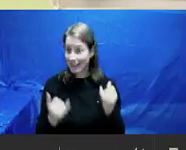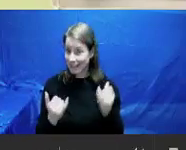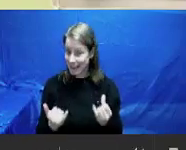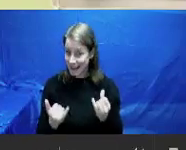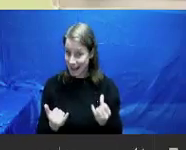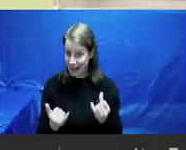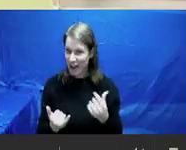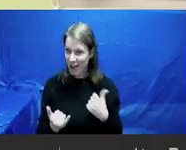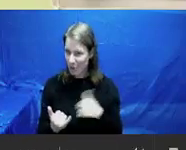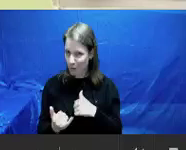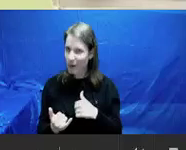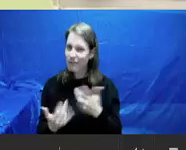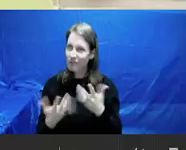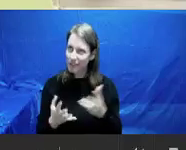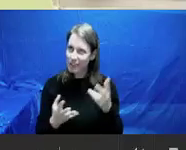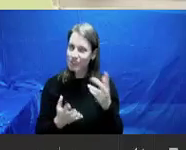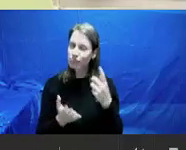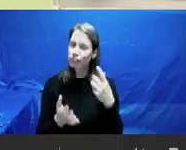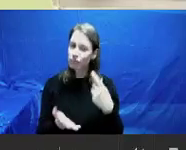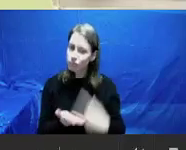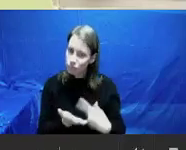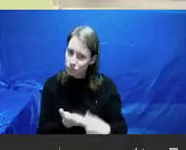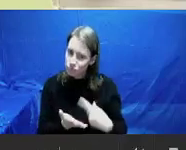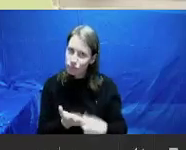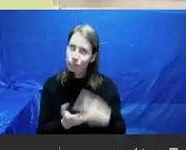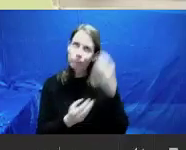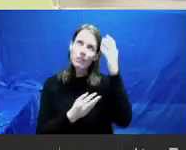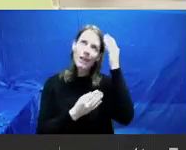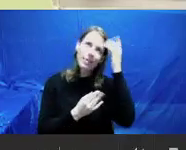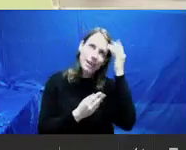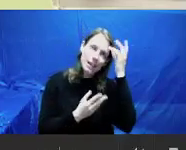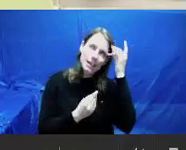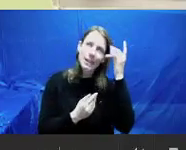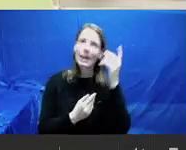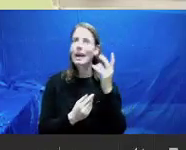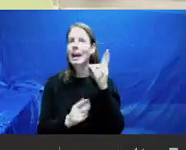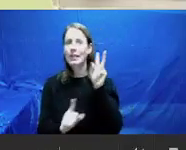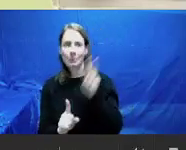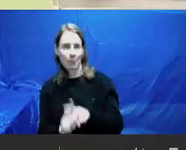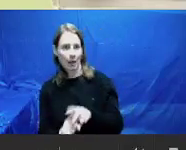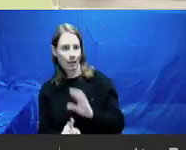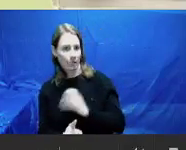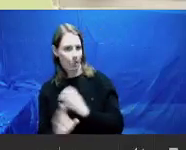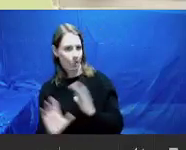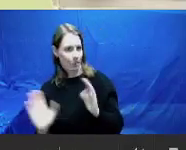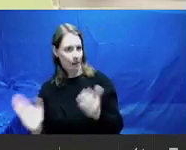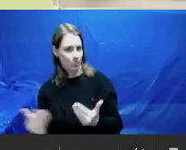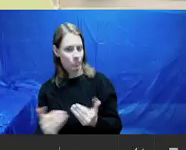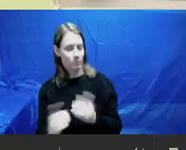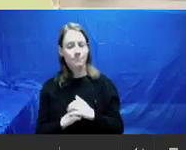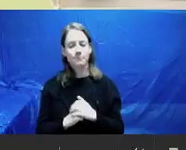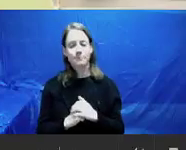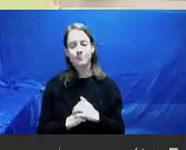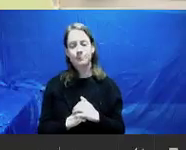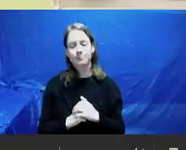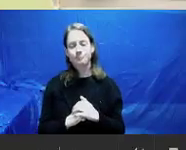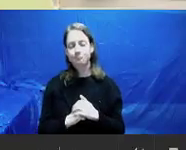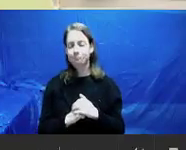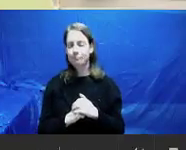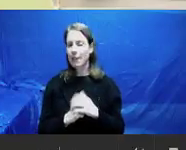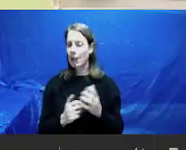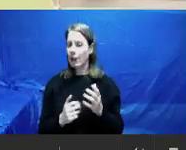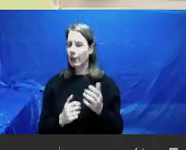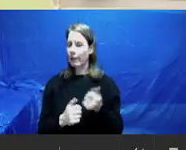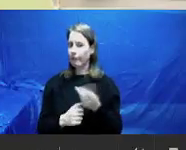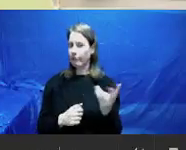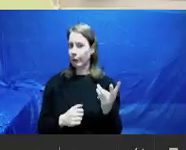components, done a little bit of thinking about how we might consider implementing this in the classroom, I wanted to offer a few